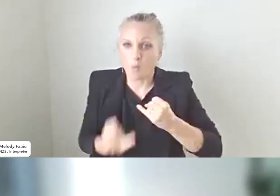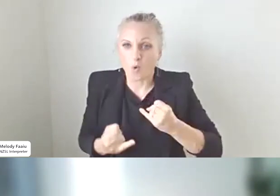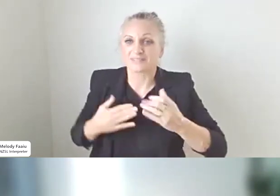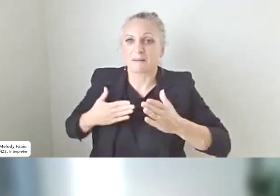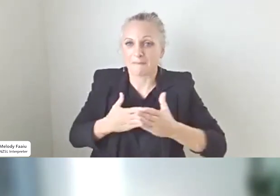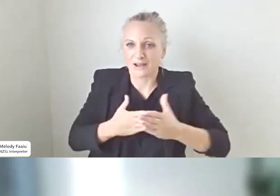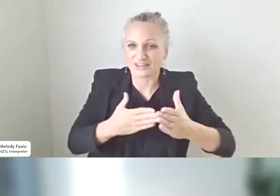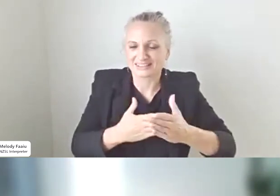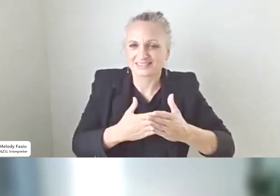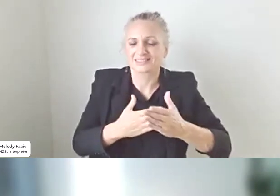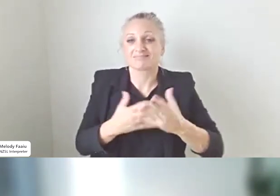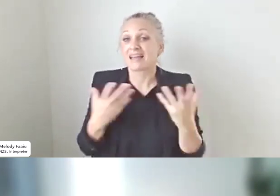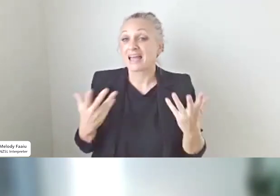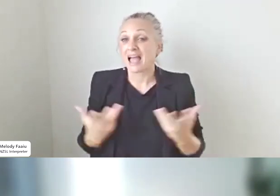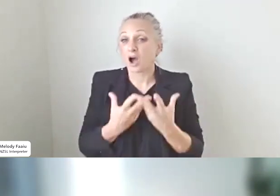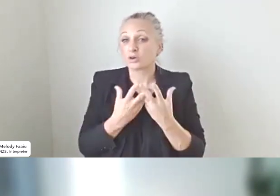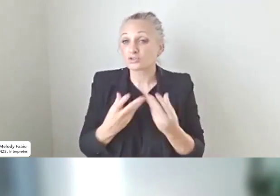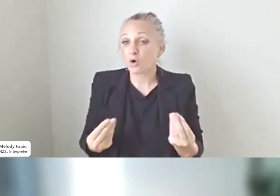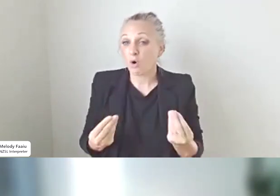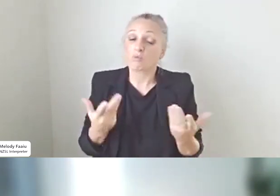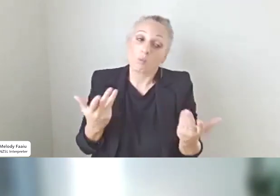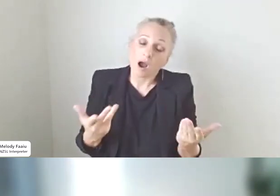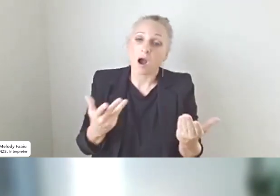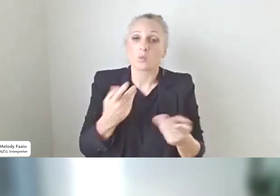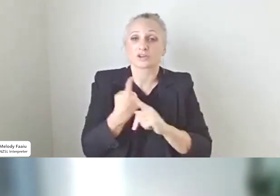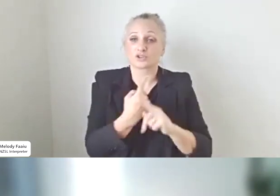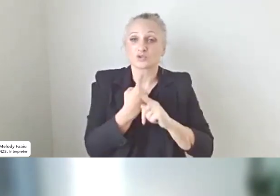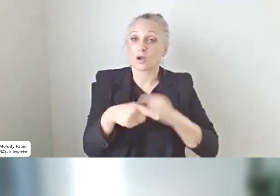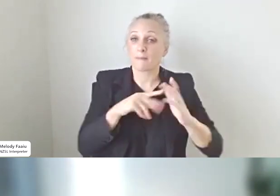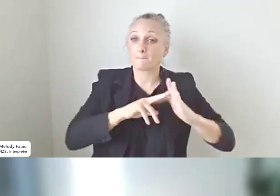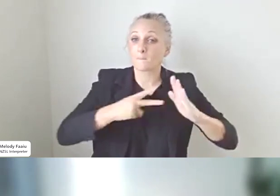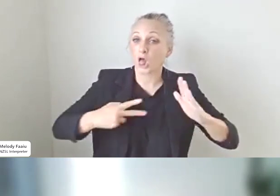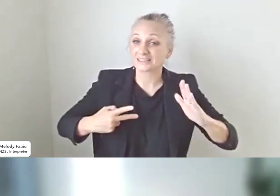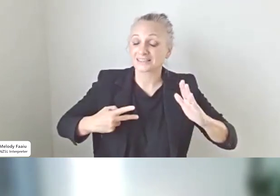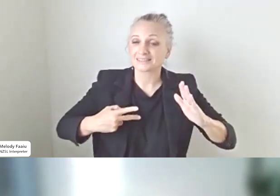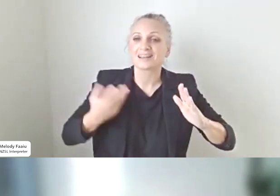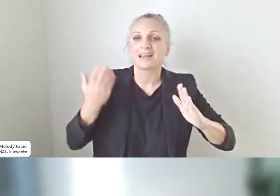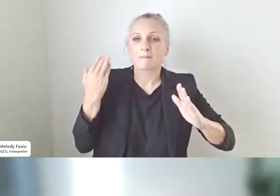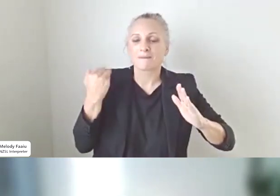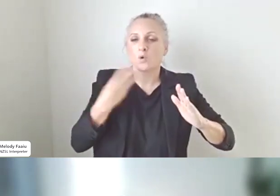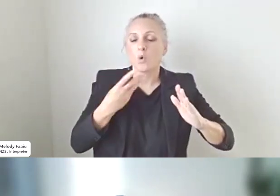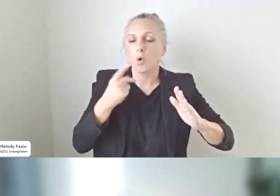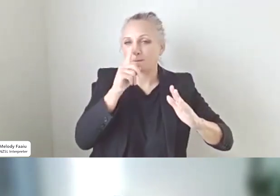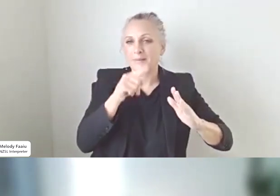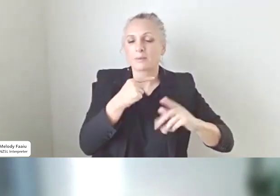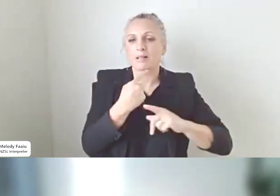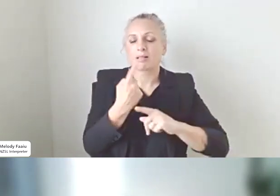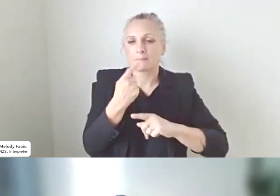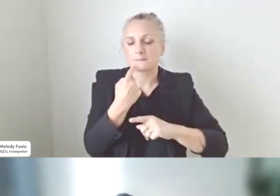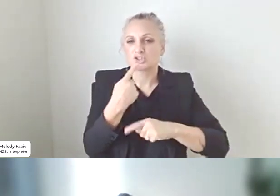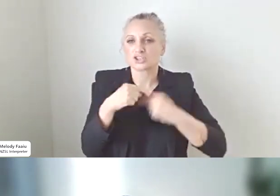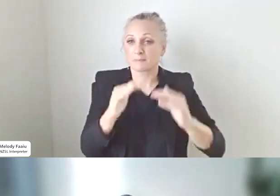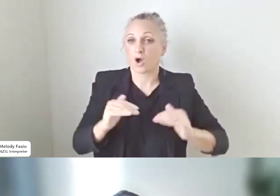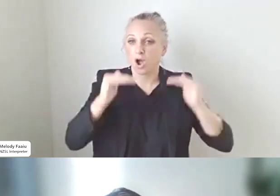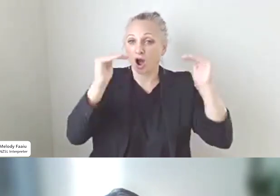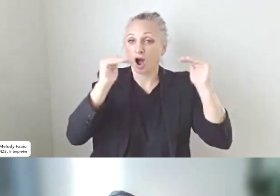talk about policies. We've got some of the policies that were mentioned earlier around revised standards, making sure technology